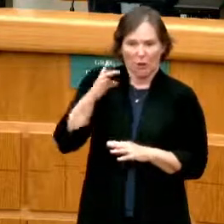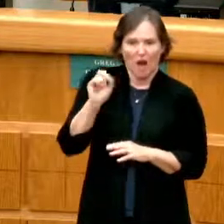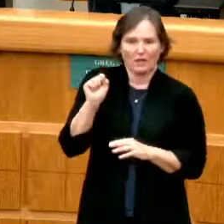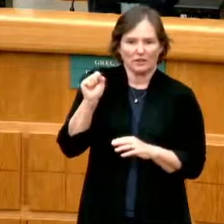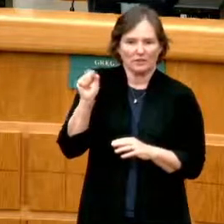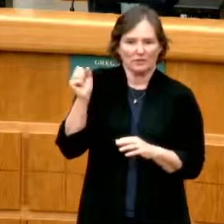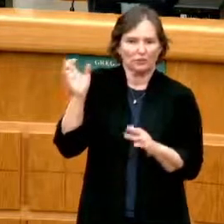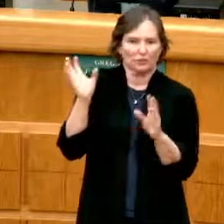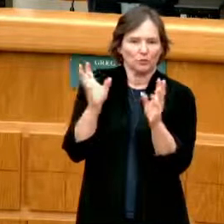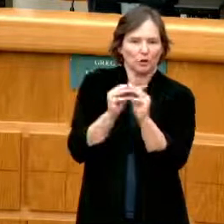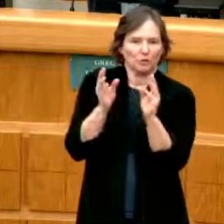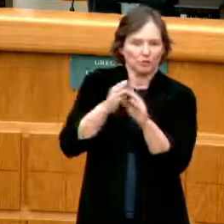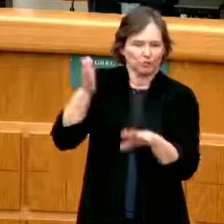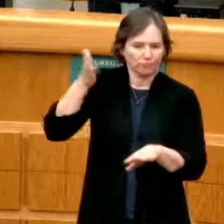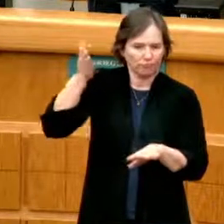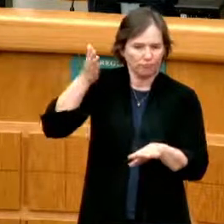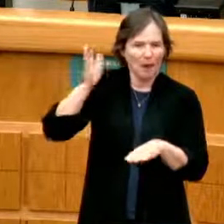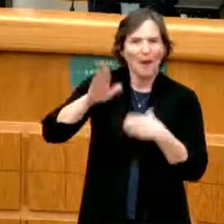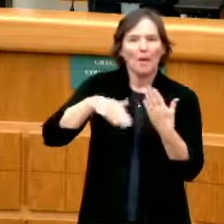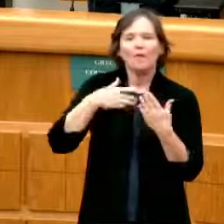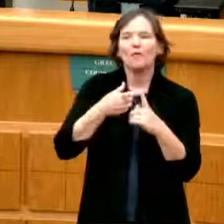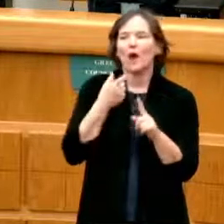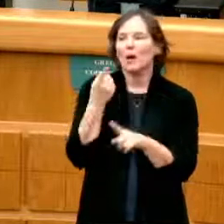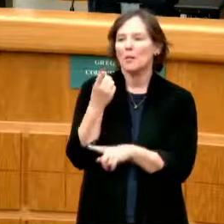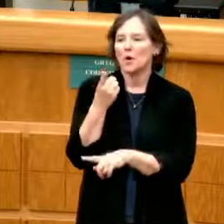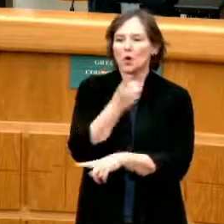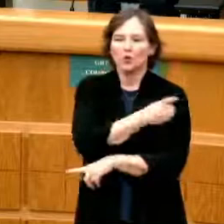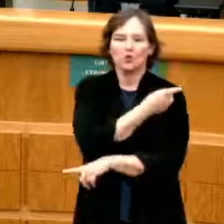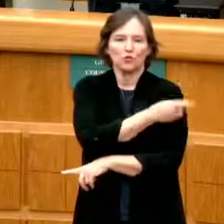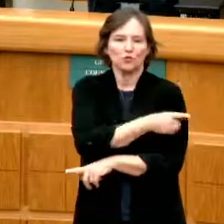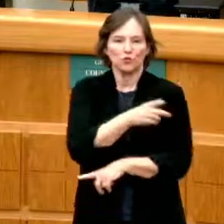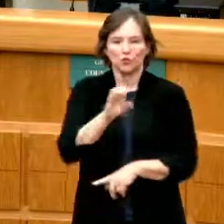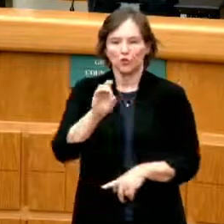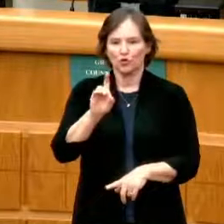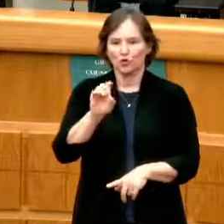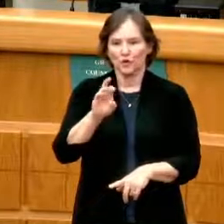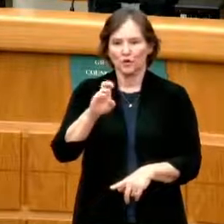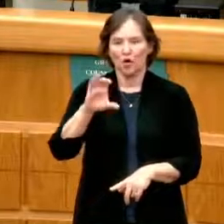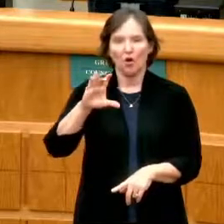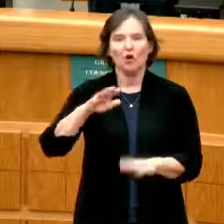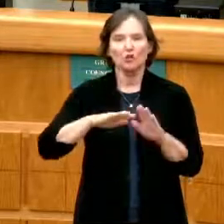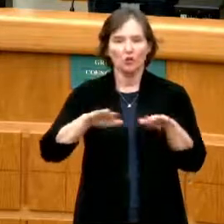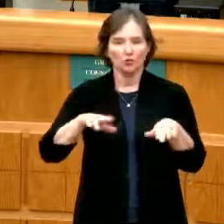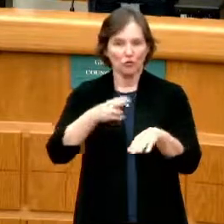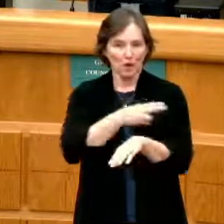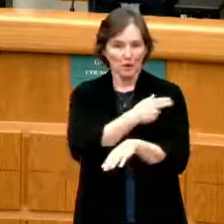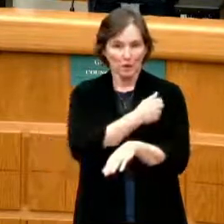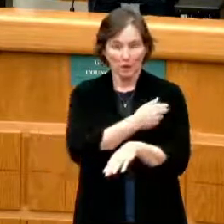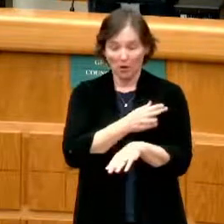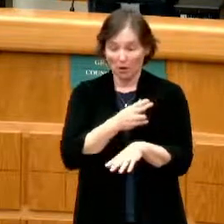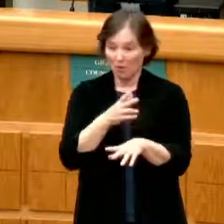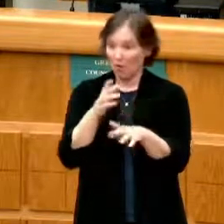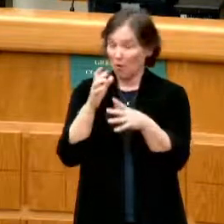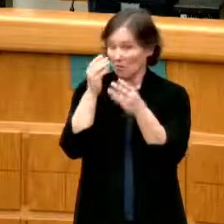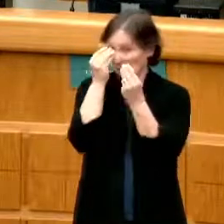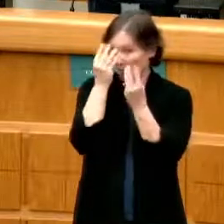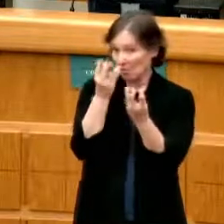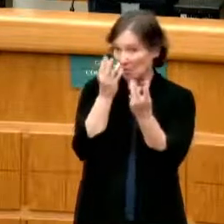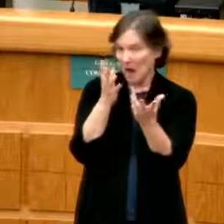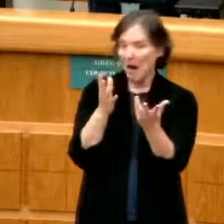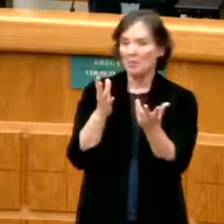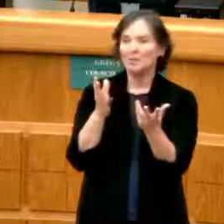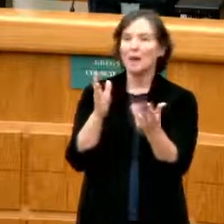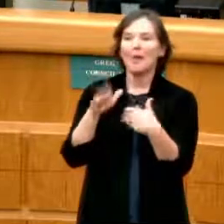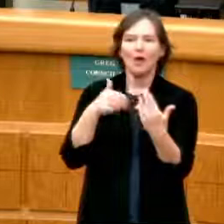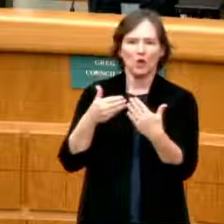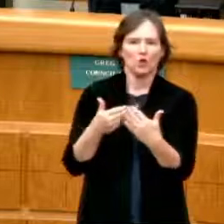clinic. This clinic will be held at the American Bank Center, located at 1901 North Shoreline Boulevard. The City